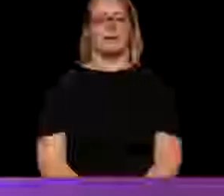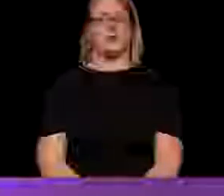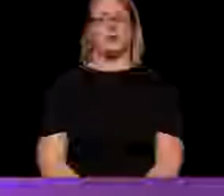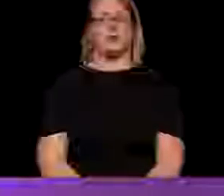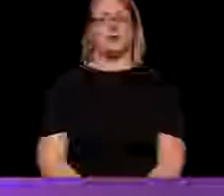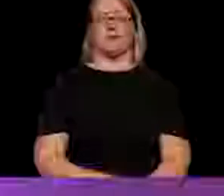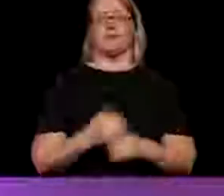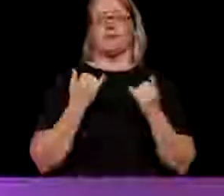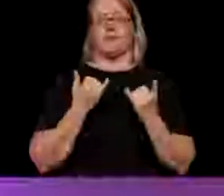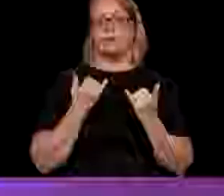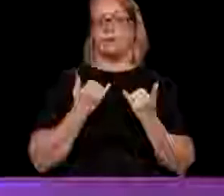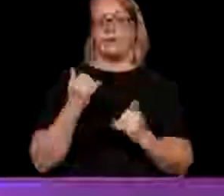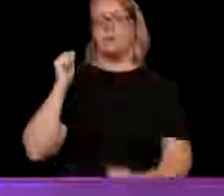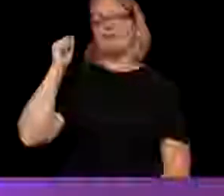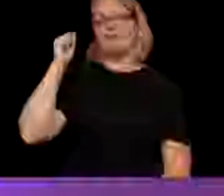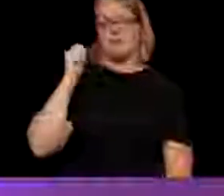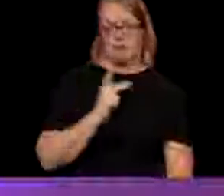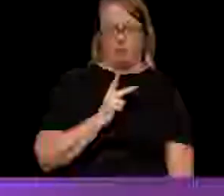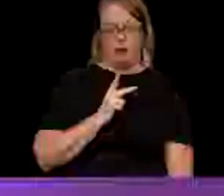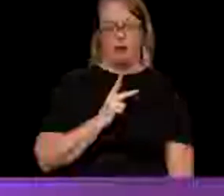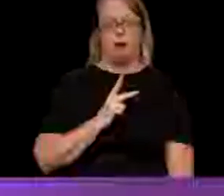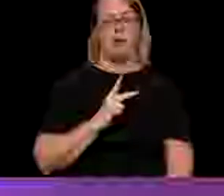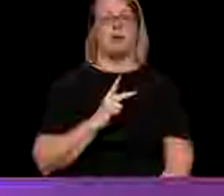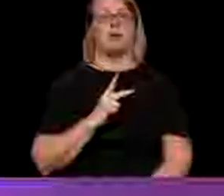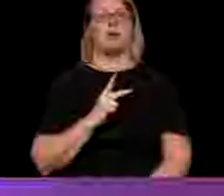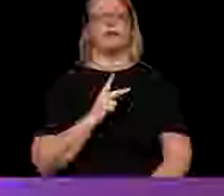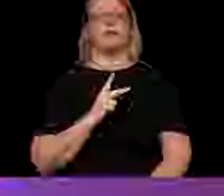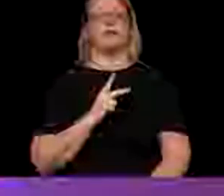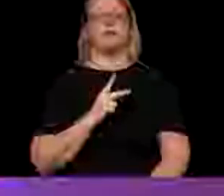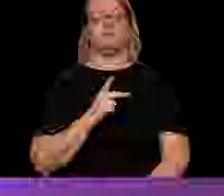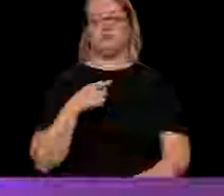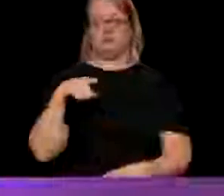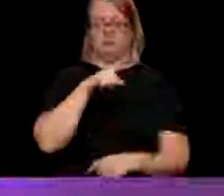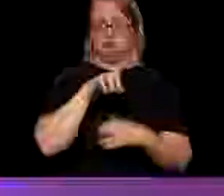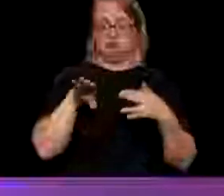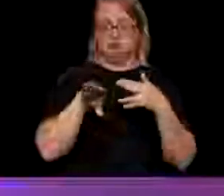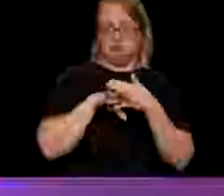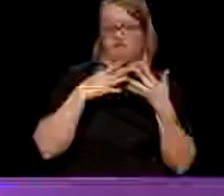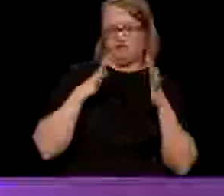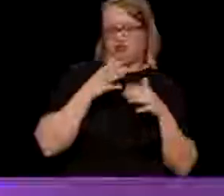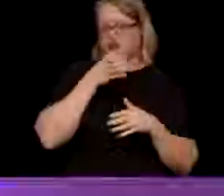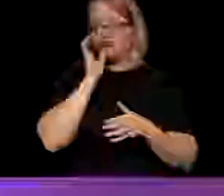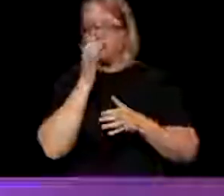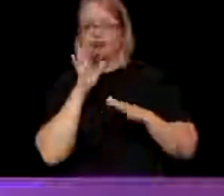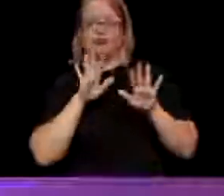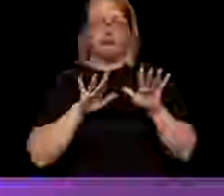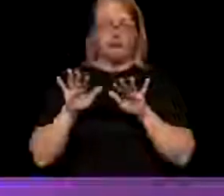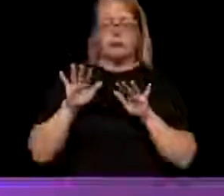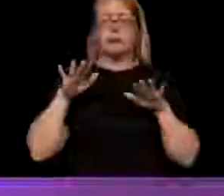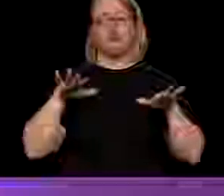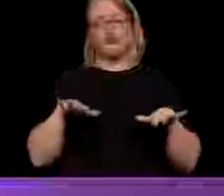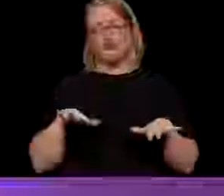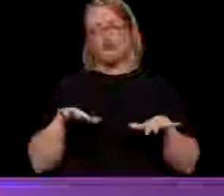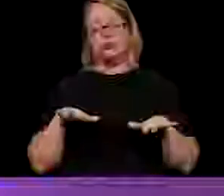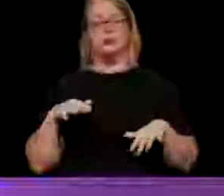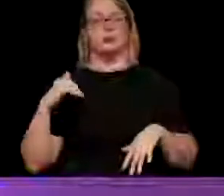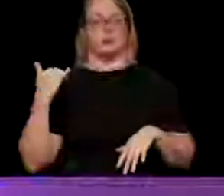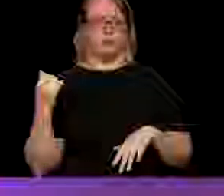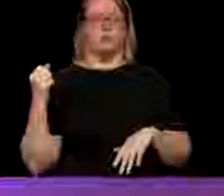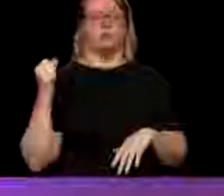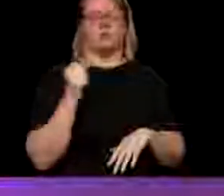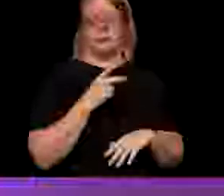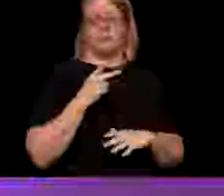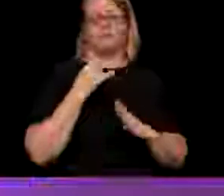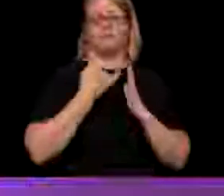Welcome back to today's painting session. Now that you've had a nice break, we're gonna get started with the next steps. Now, how do you